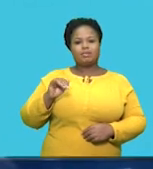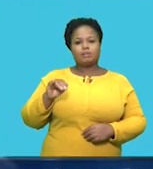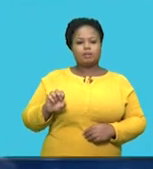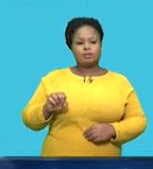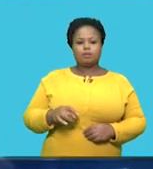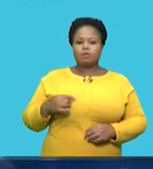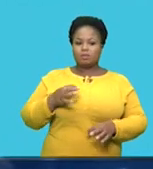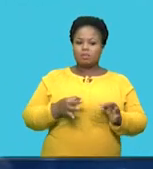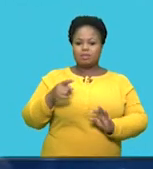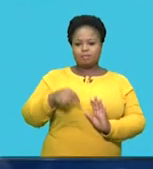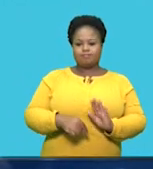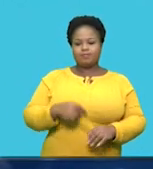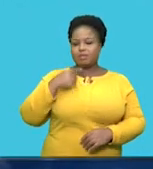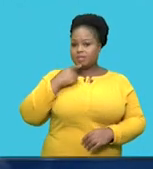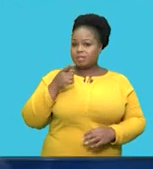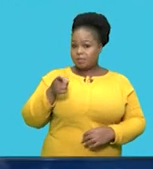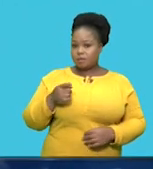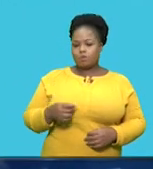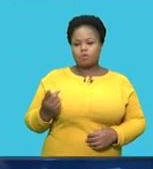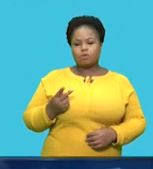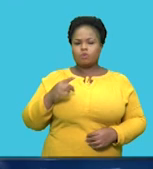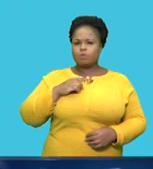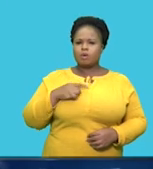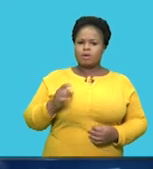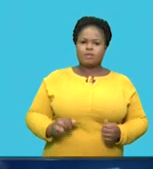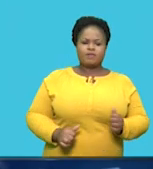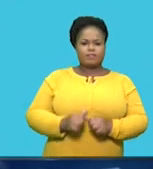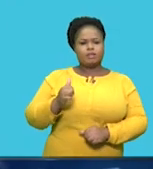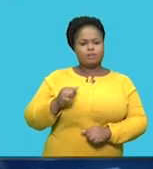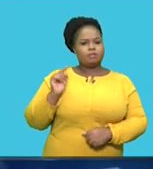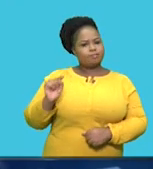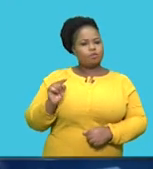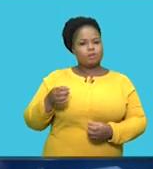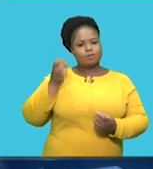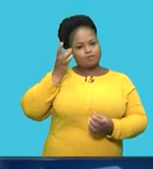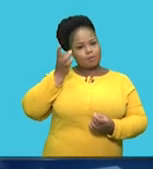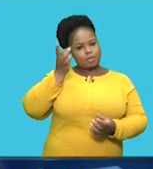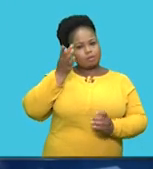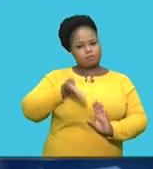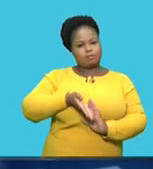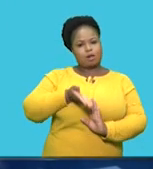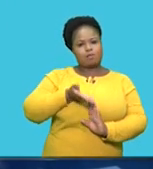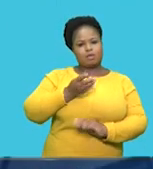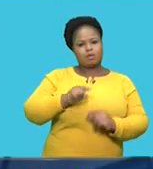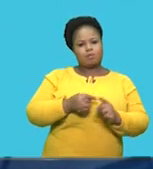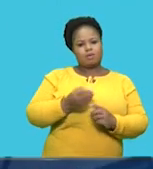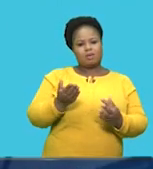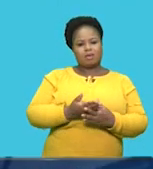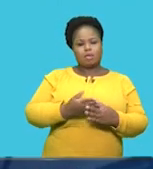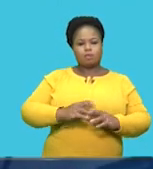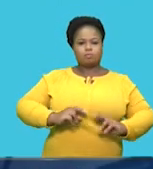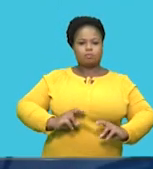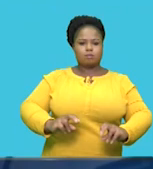o ananetse tema ena polelong ya gore ke kgetlo la pele kantoro ena e fana ka moralo wa dipheto tsa yona wa